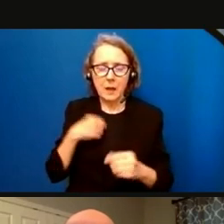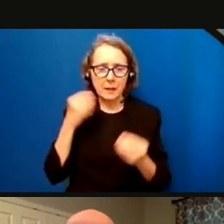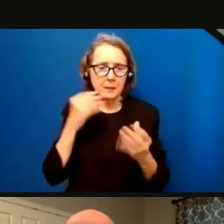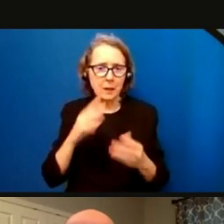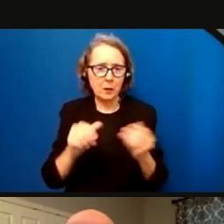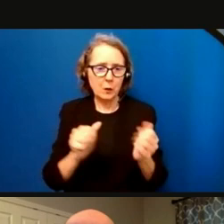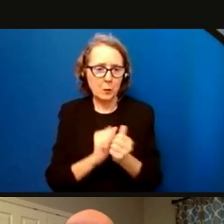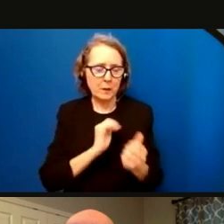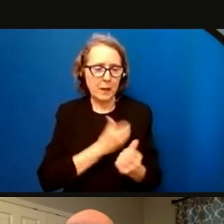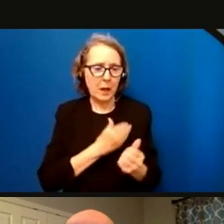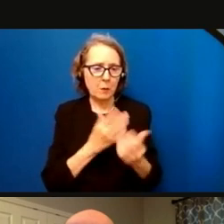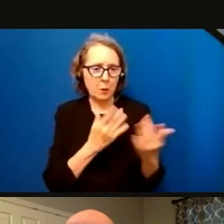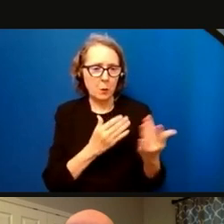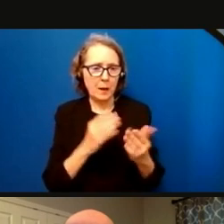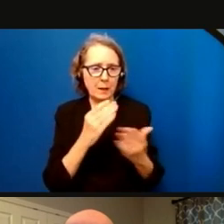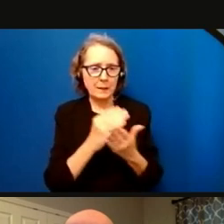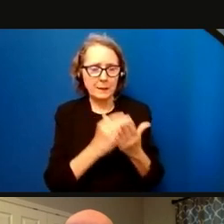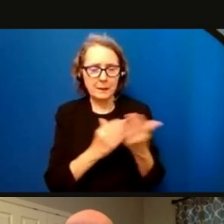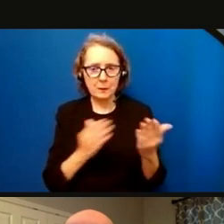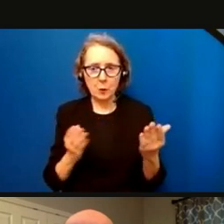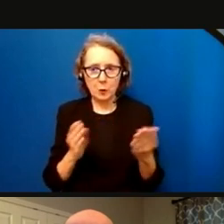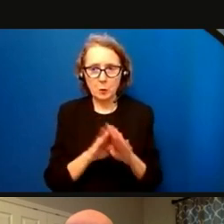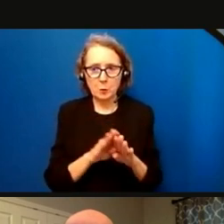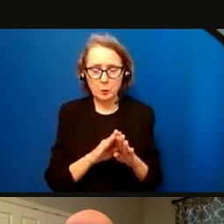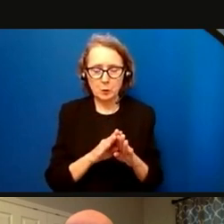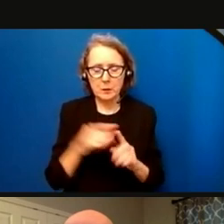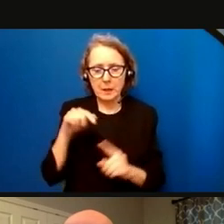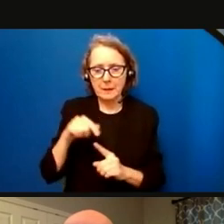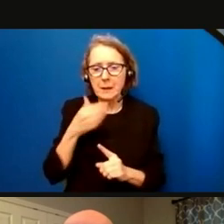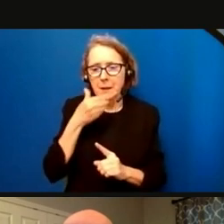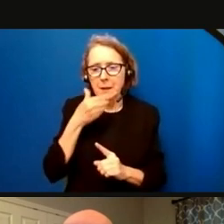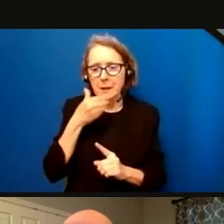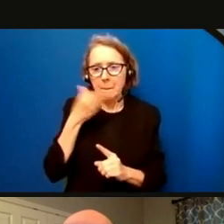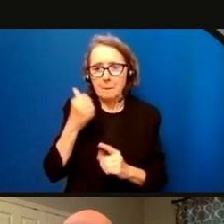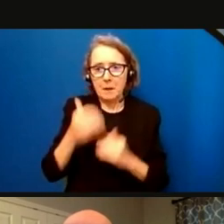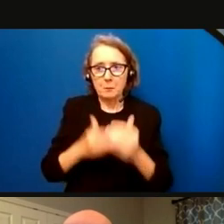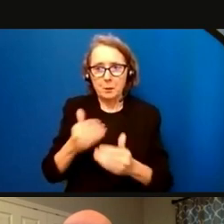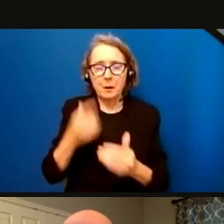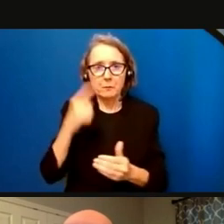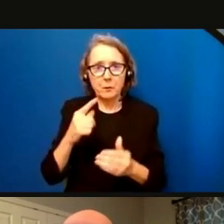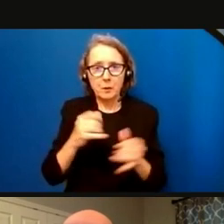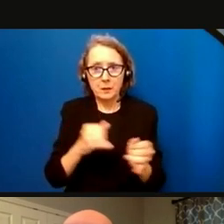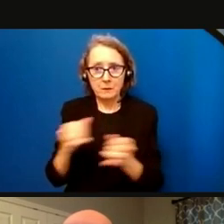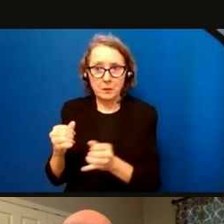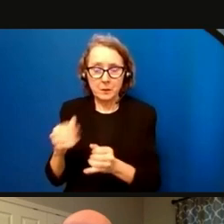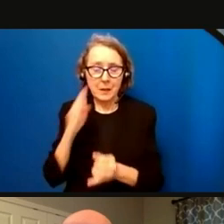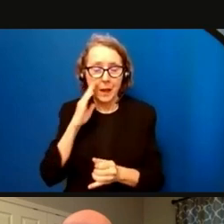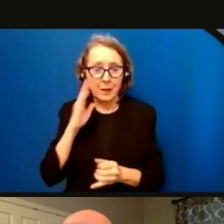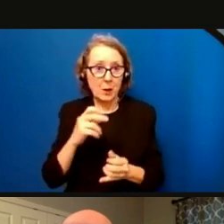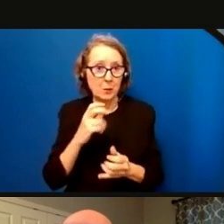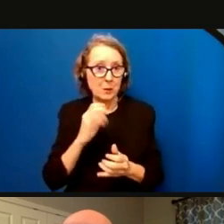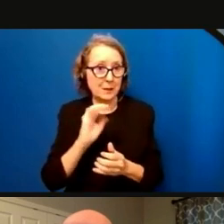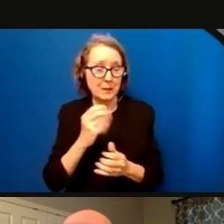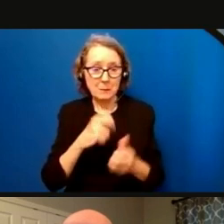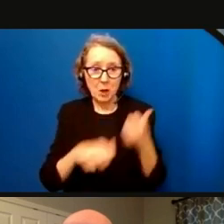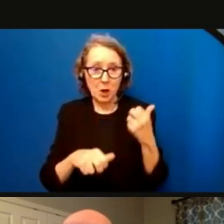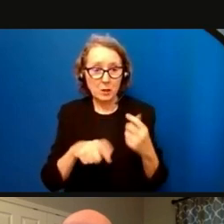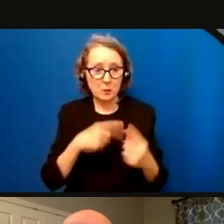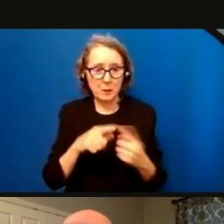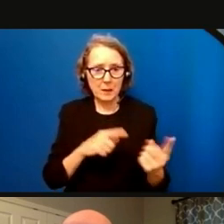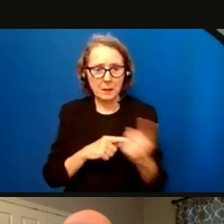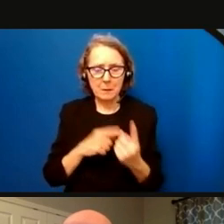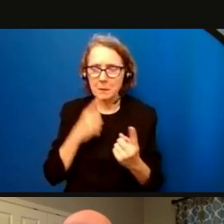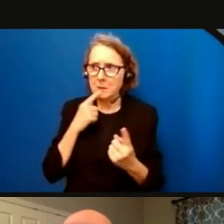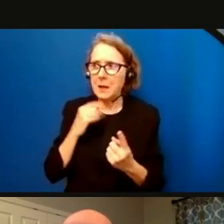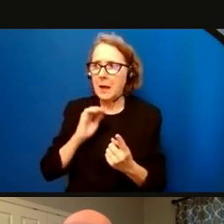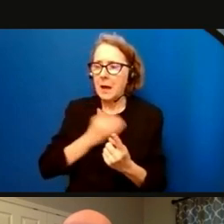waiting list closures, this is actually a better process for individuals. I know it sounds harsh when they come in and we say our waiting lists